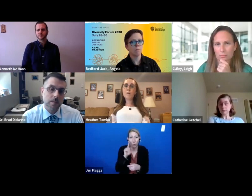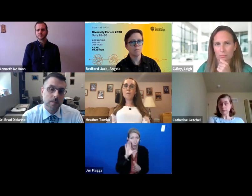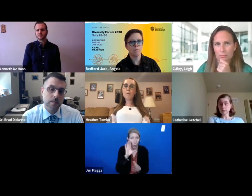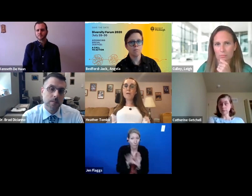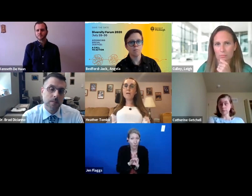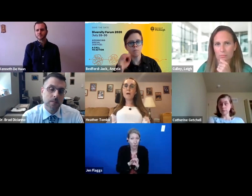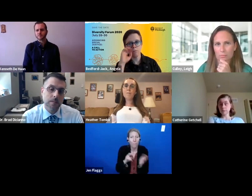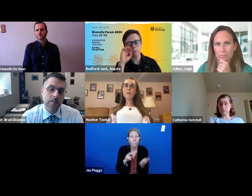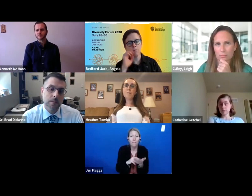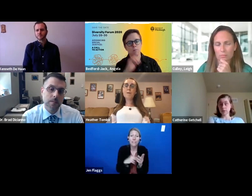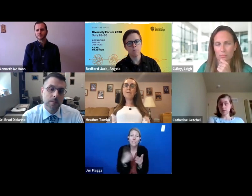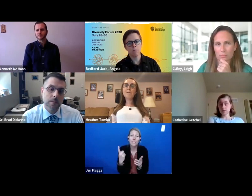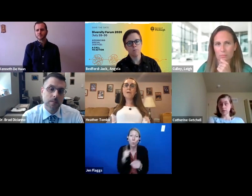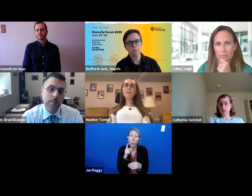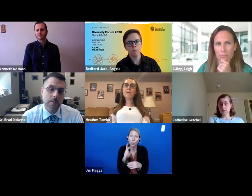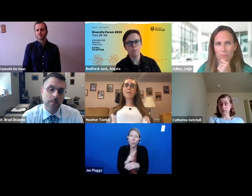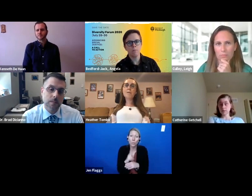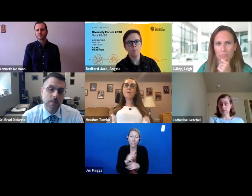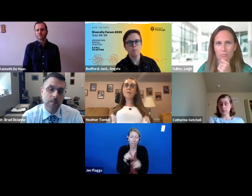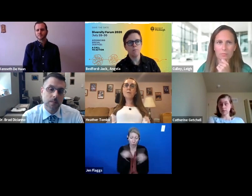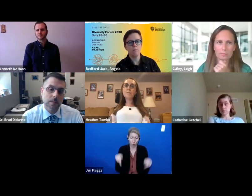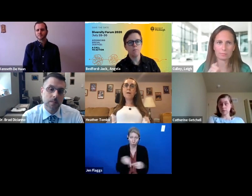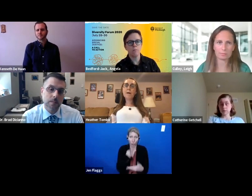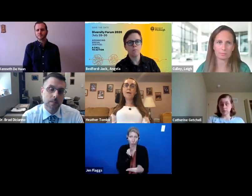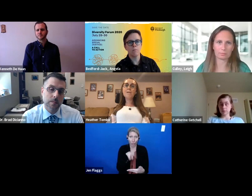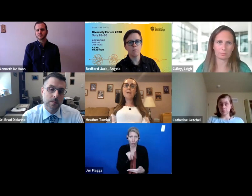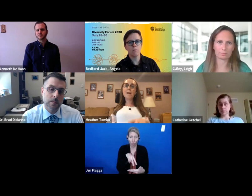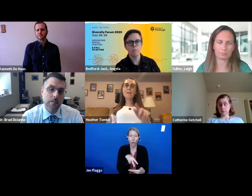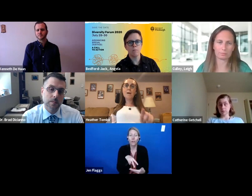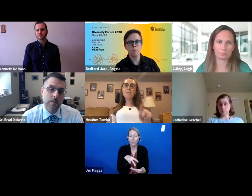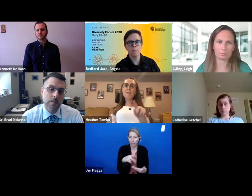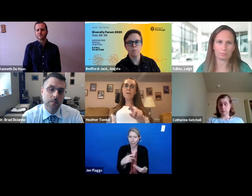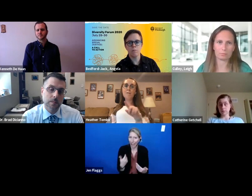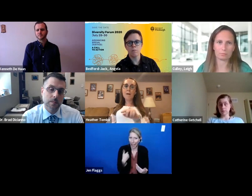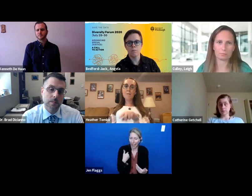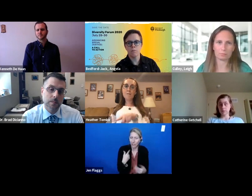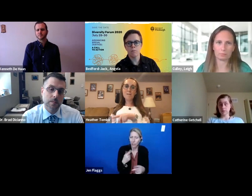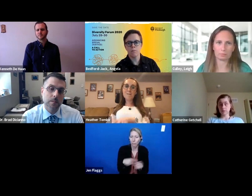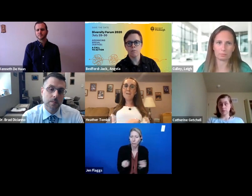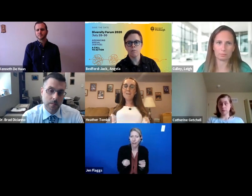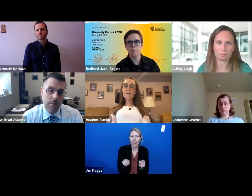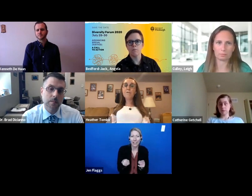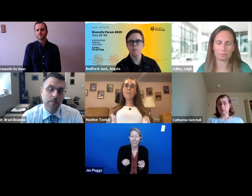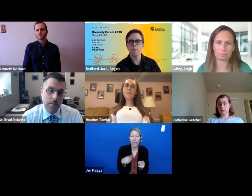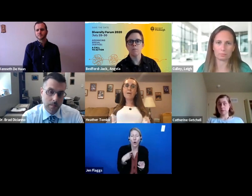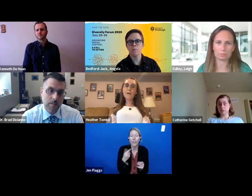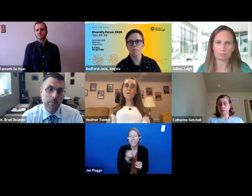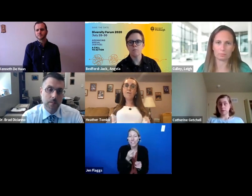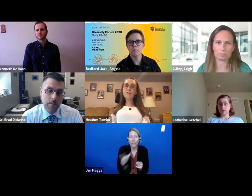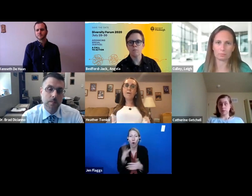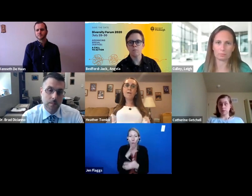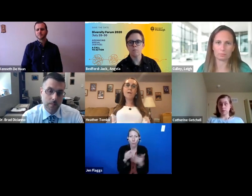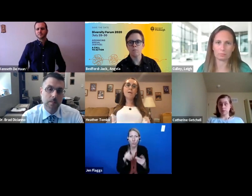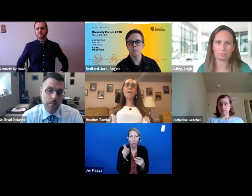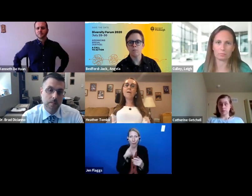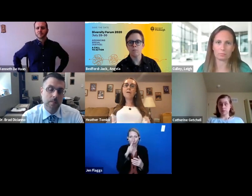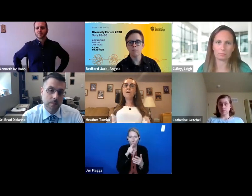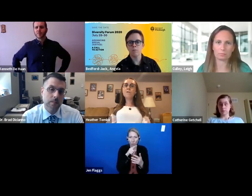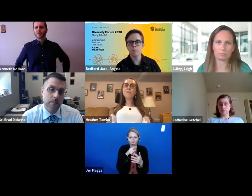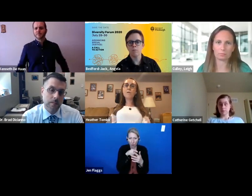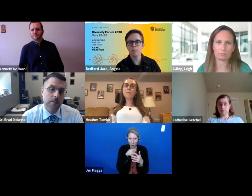reader will pick it up, but it's hidden behind a number of options that you have to click through to find